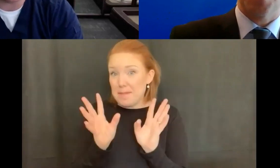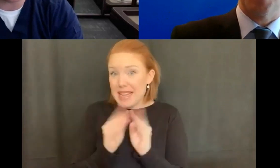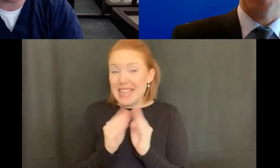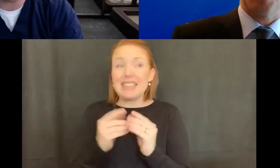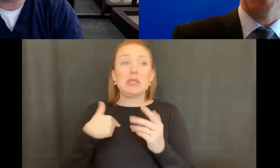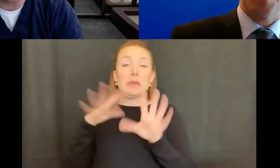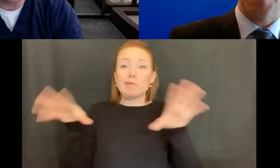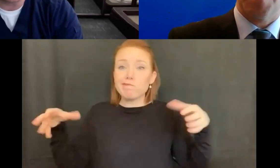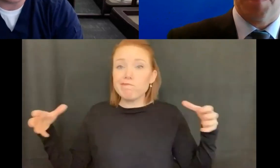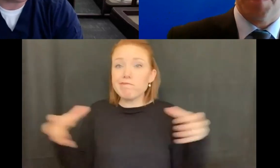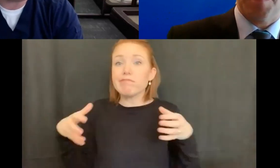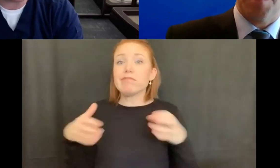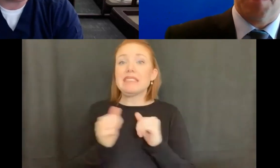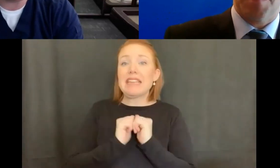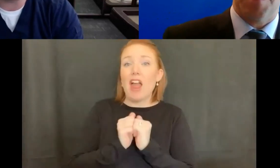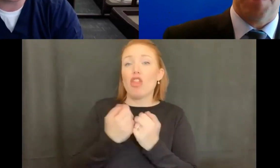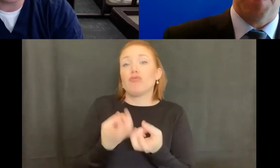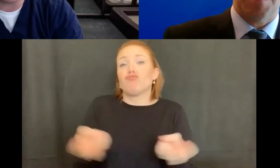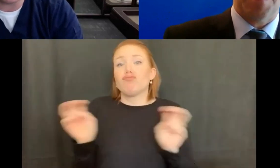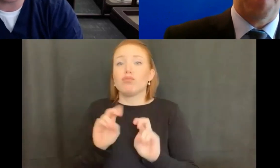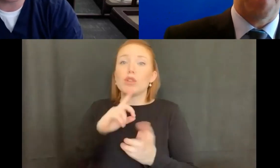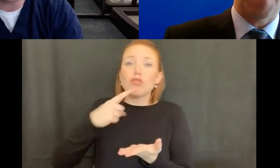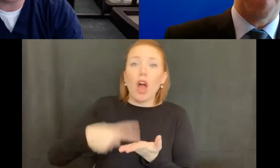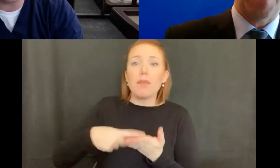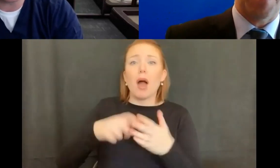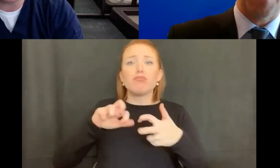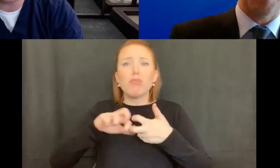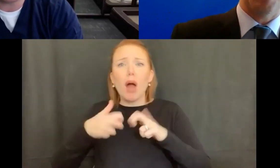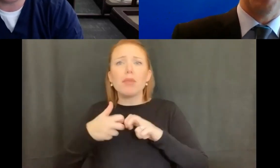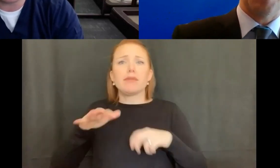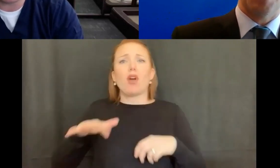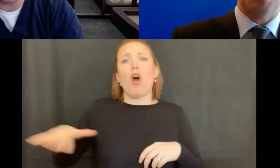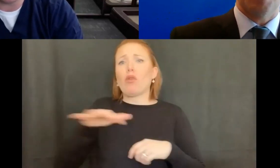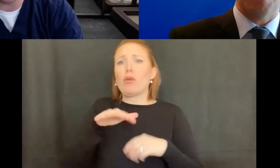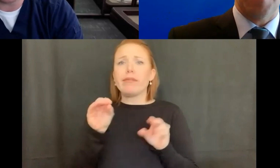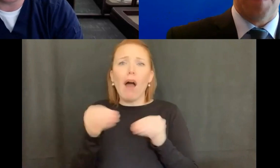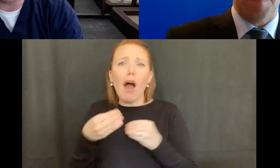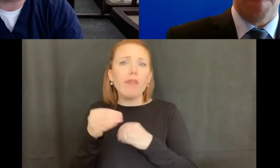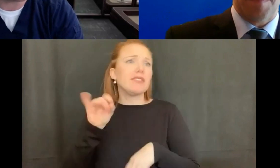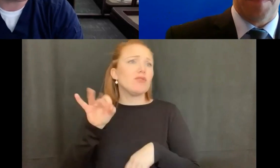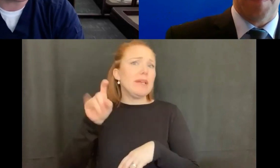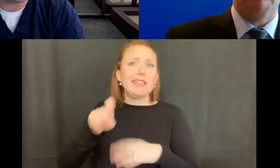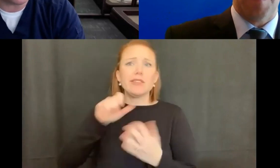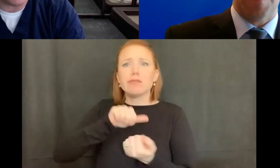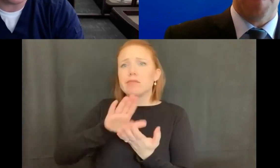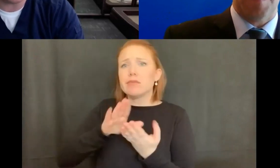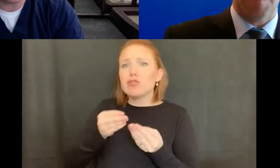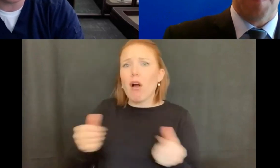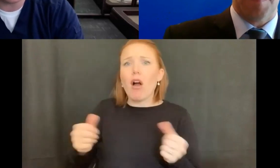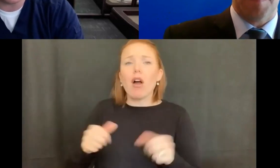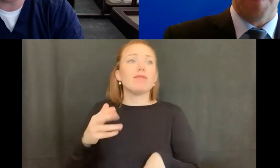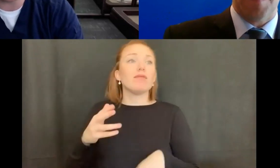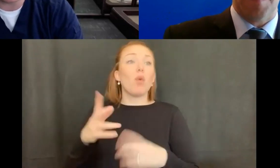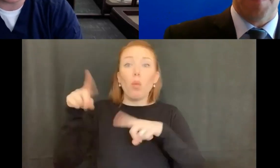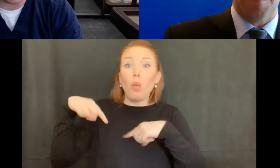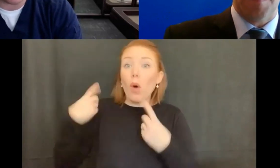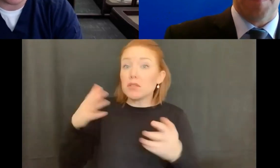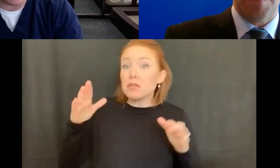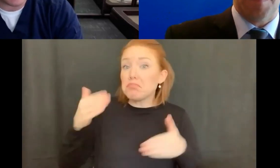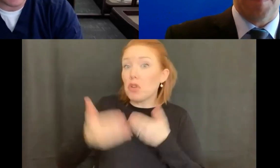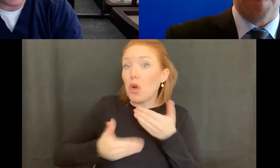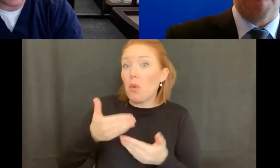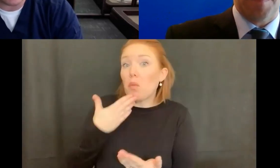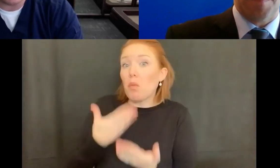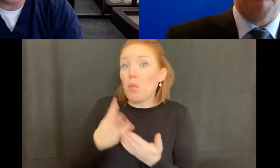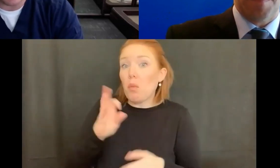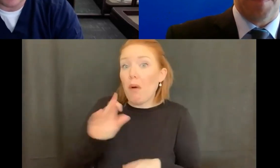together and we discuss issues around the practice that need to be solved, or talk about things that are going well. But it's a chance for everyone to